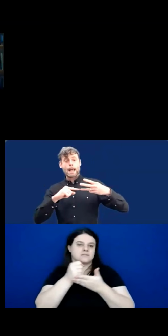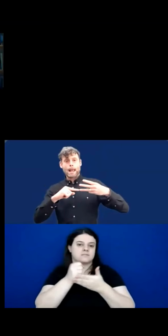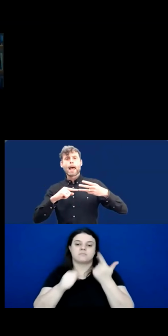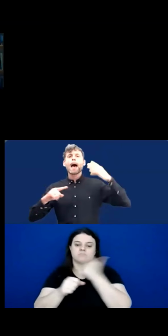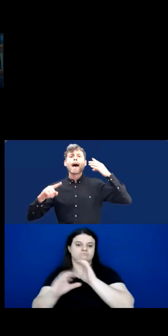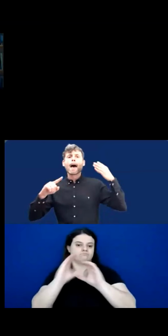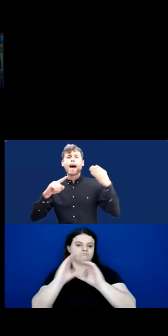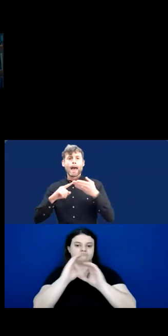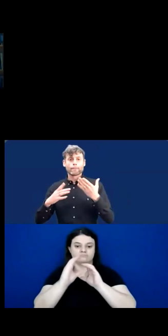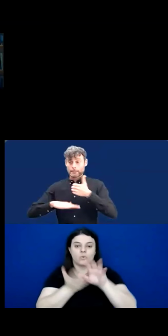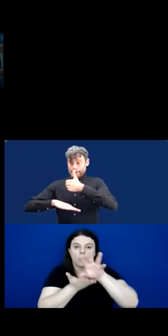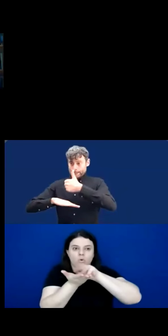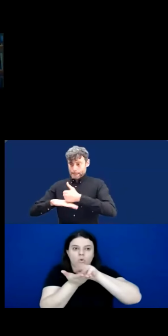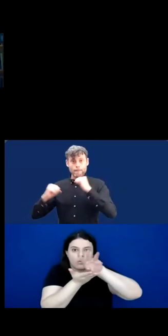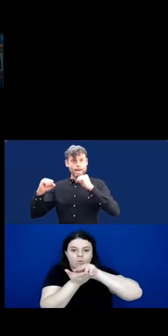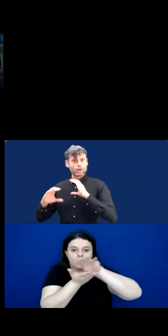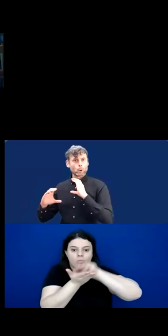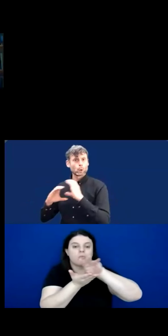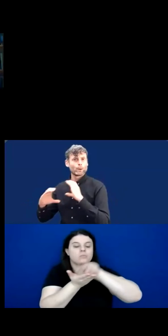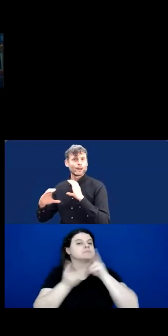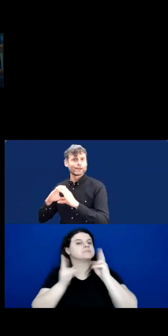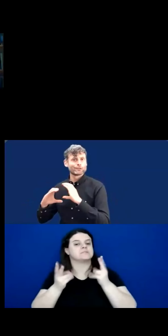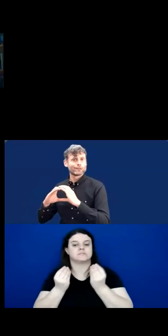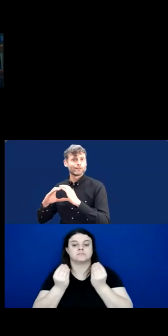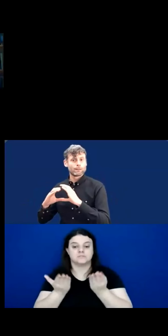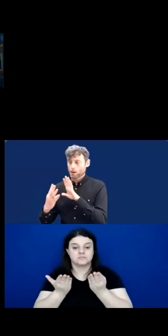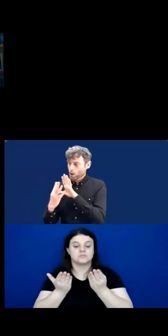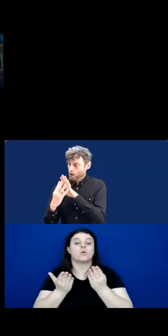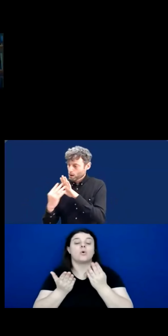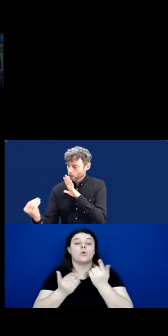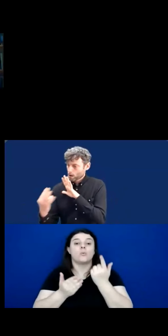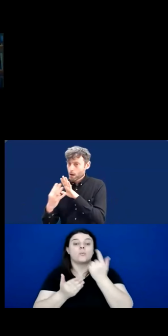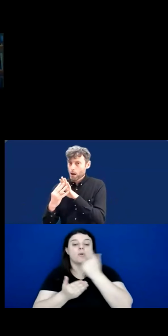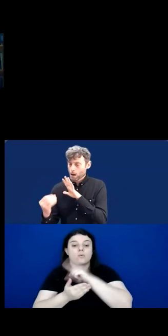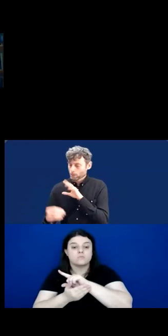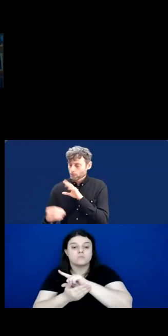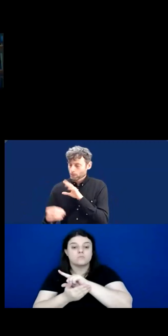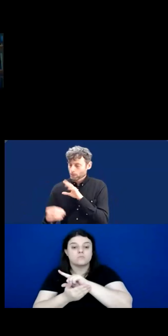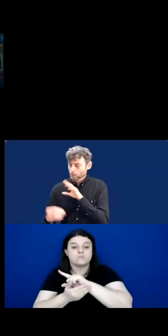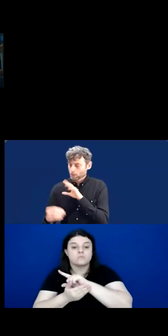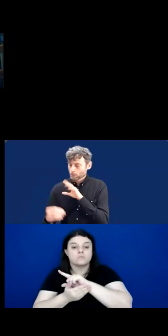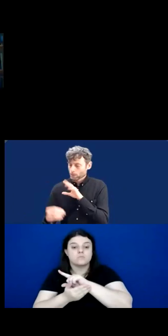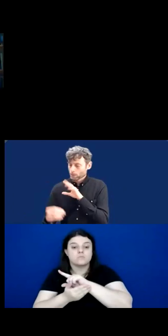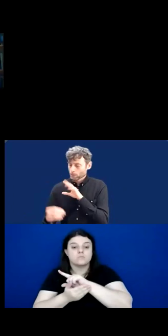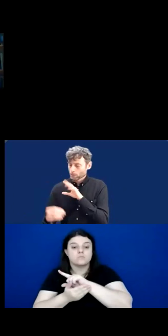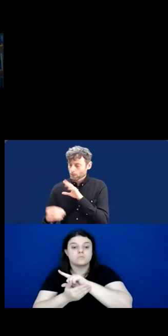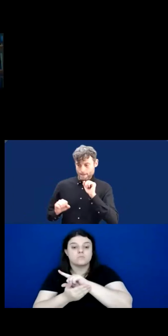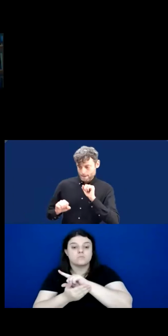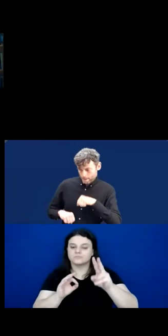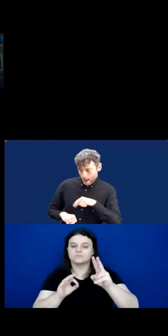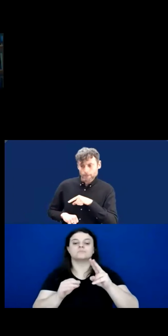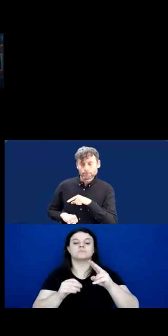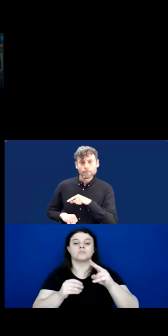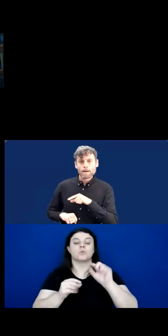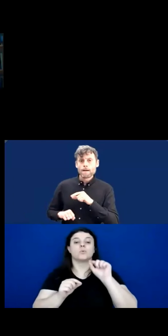Imitation was often used as means of confirmation to maintain lively communication.